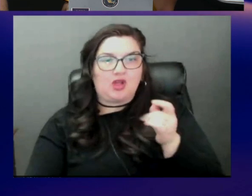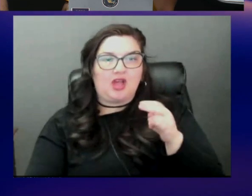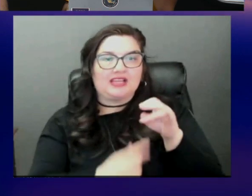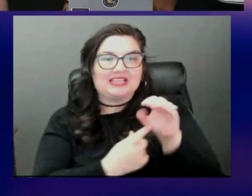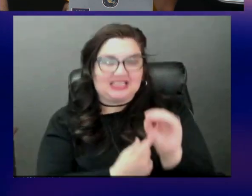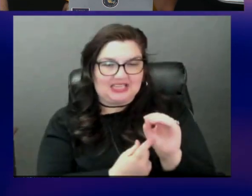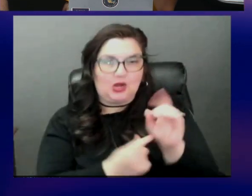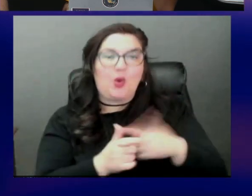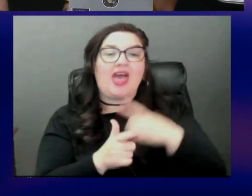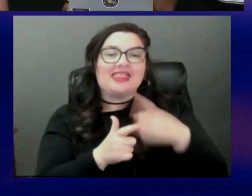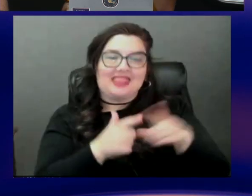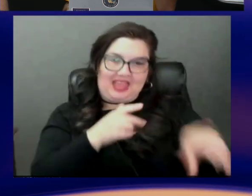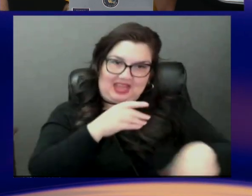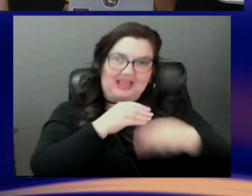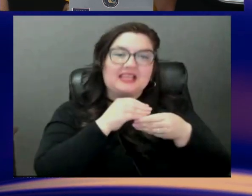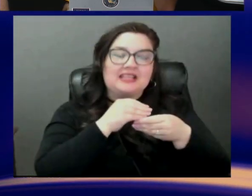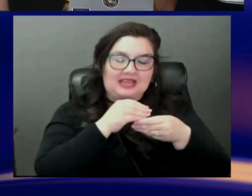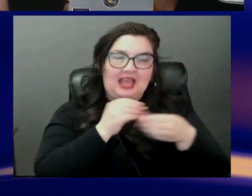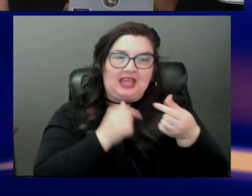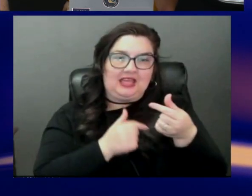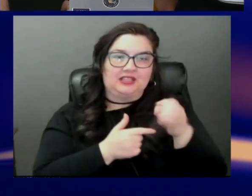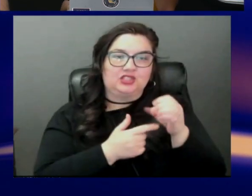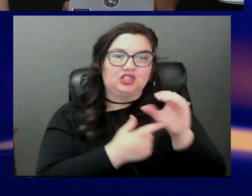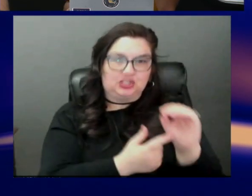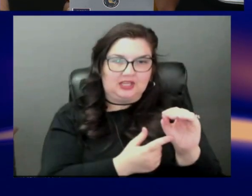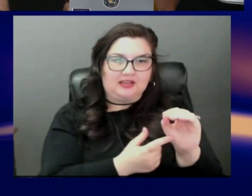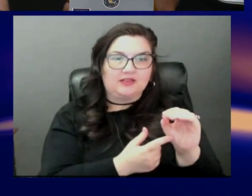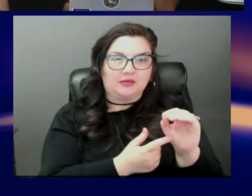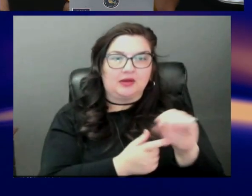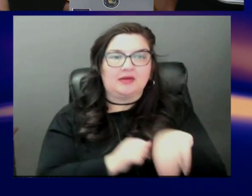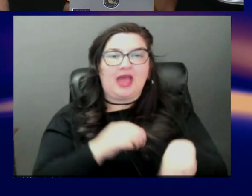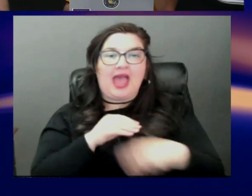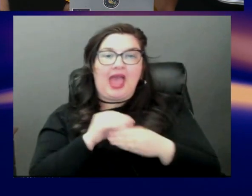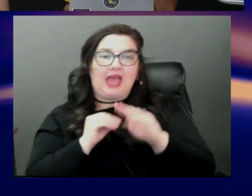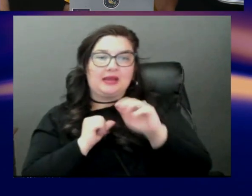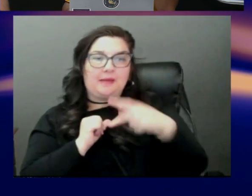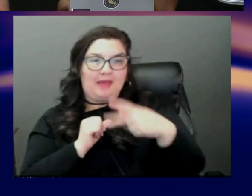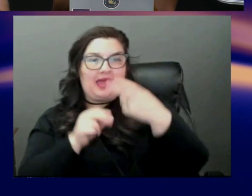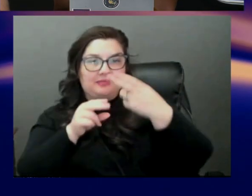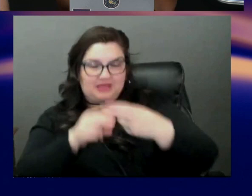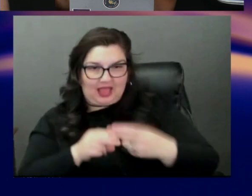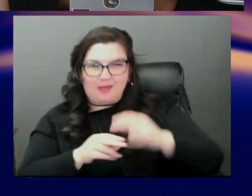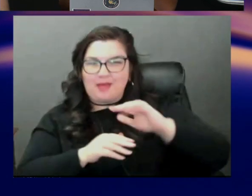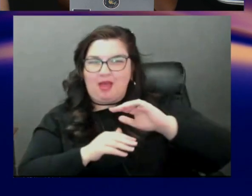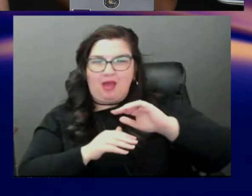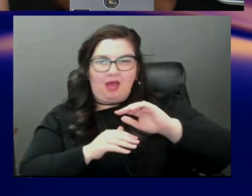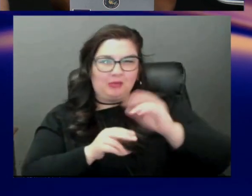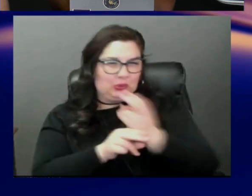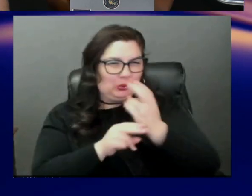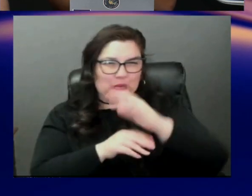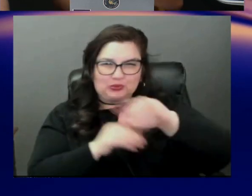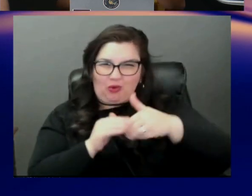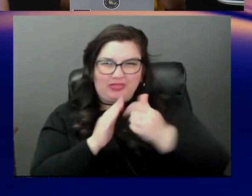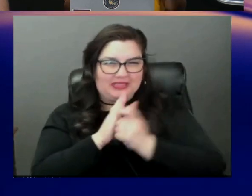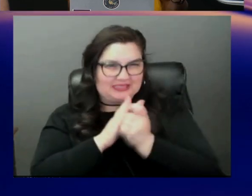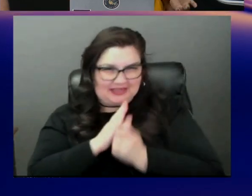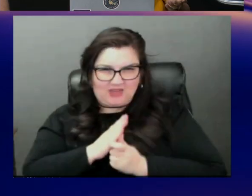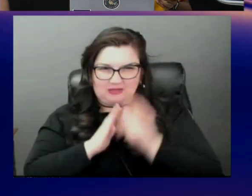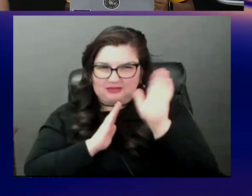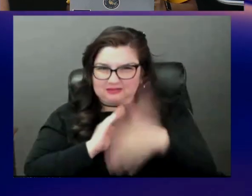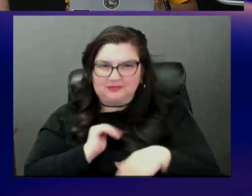the geo category. So as you can see, provide a map name. We're going to go with all the defaults, and since I am not going to be